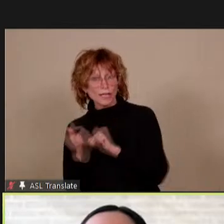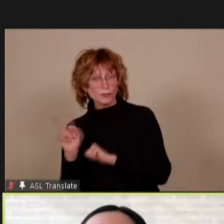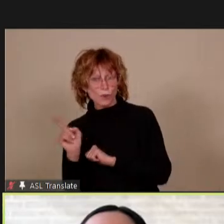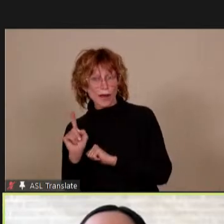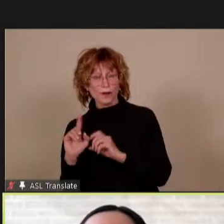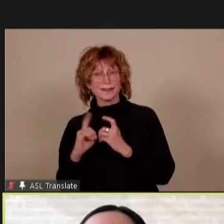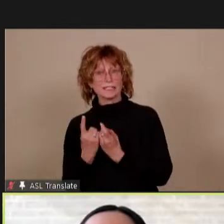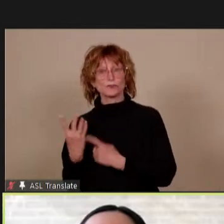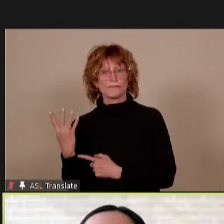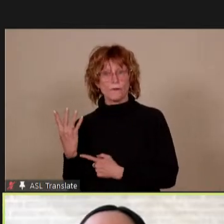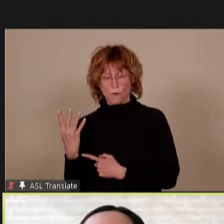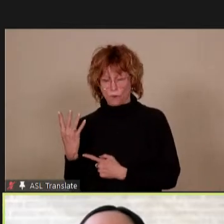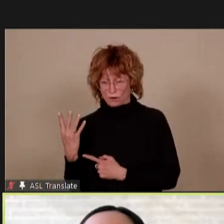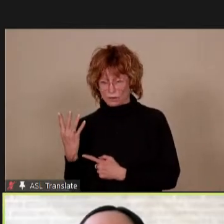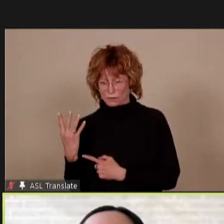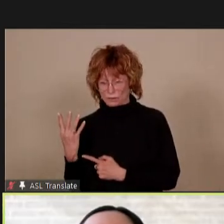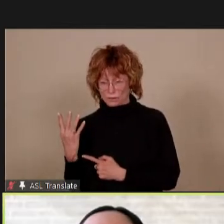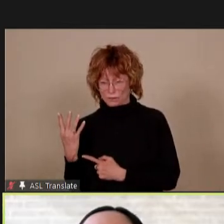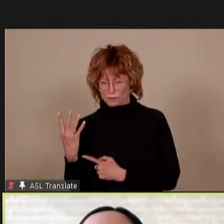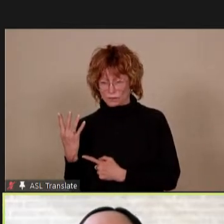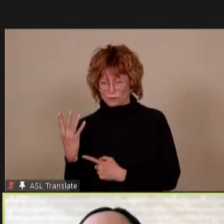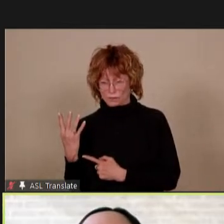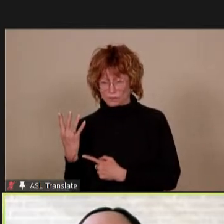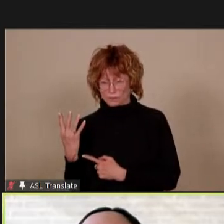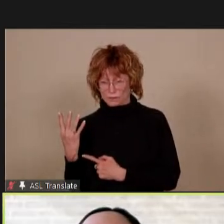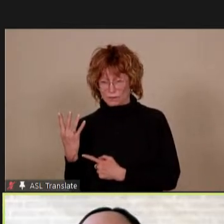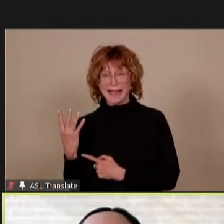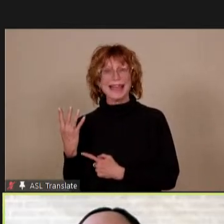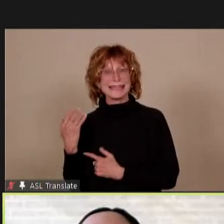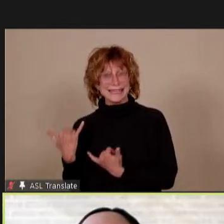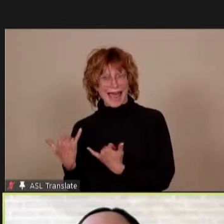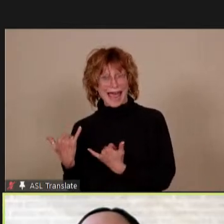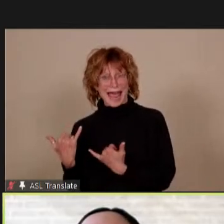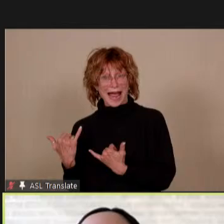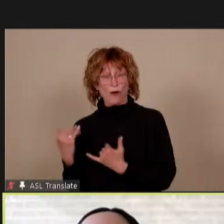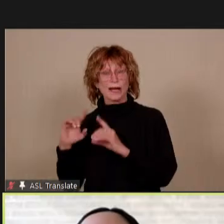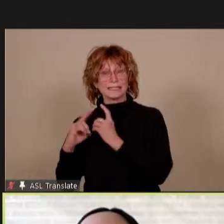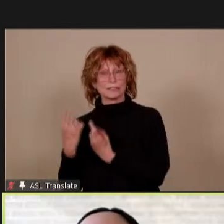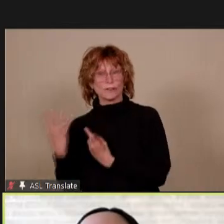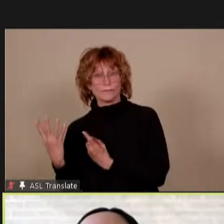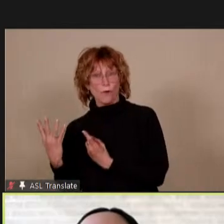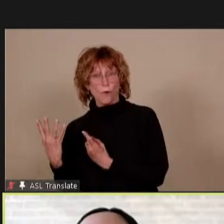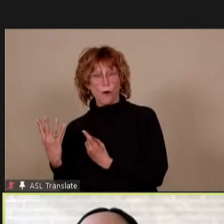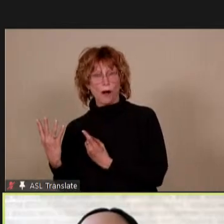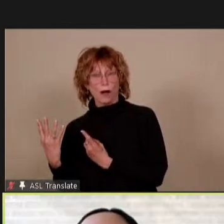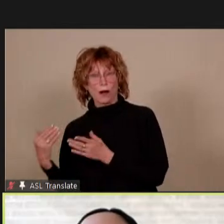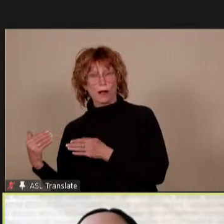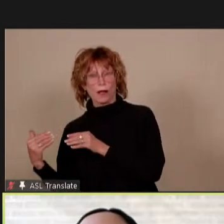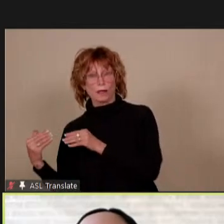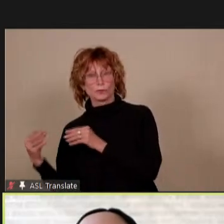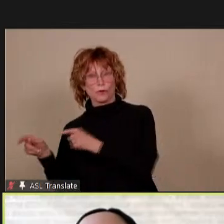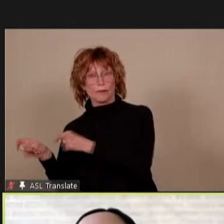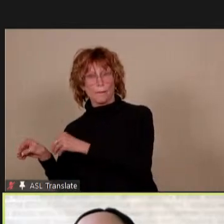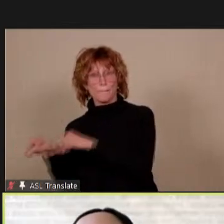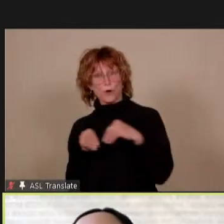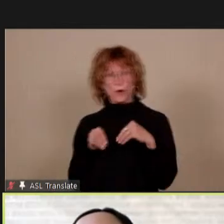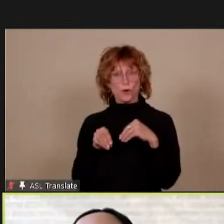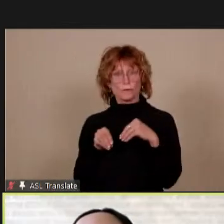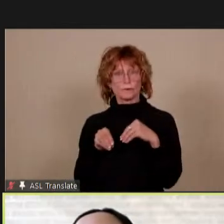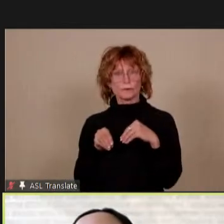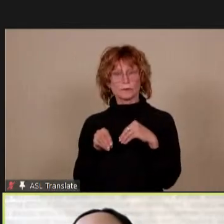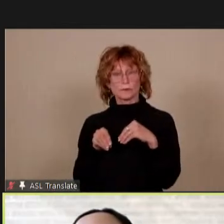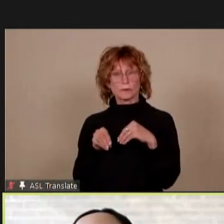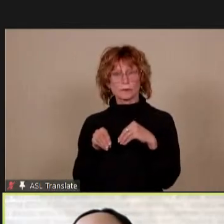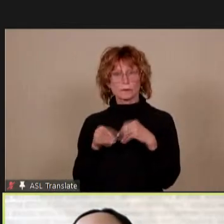District 4, where District 4 actually takes over a portion of District 5. And just to show you how that looks like,